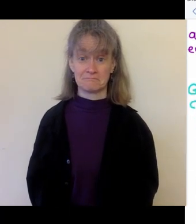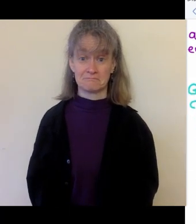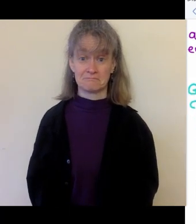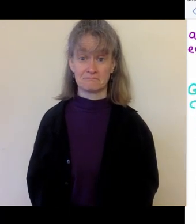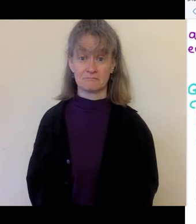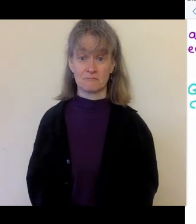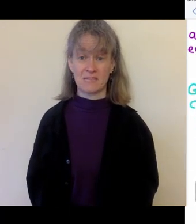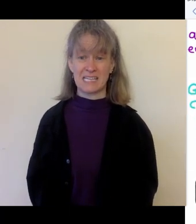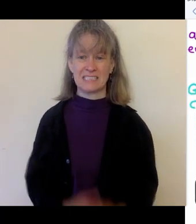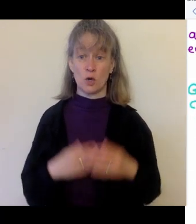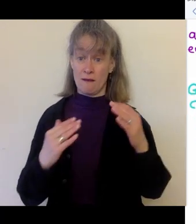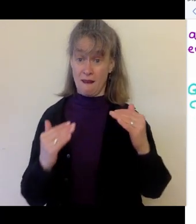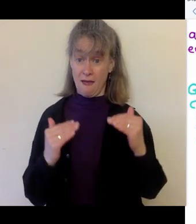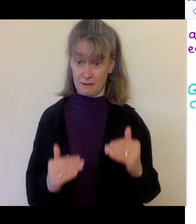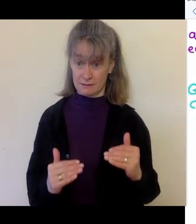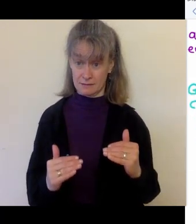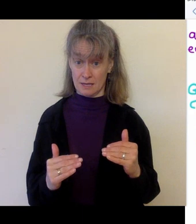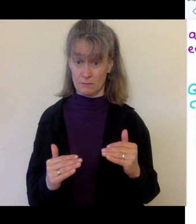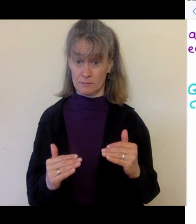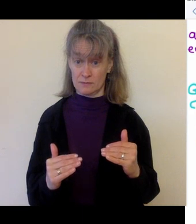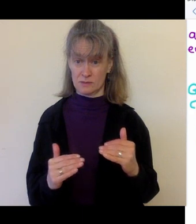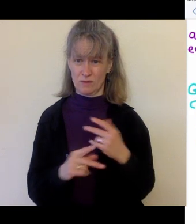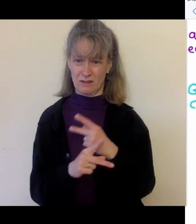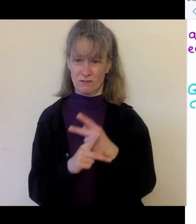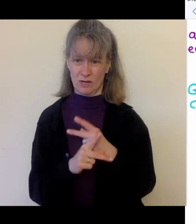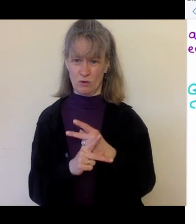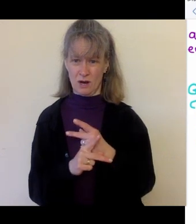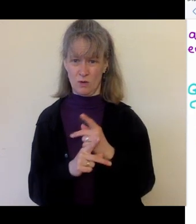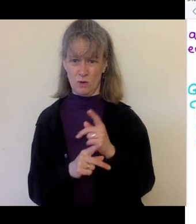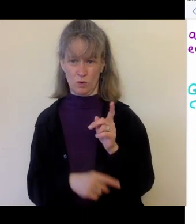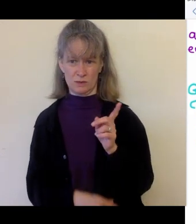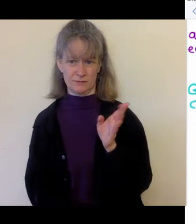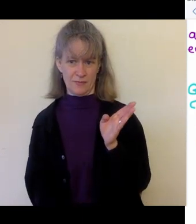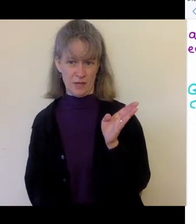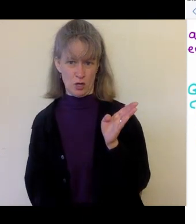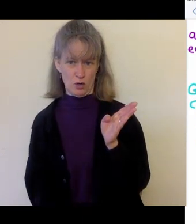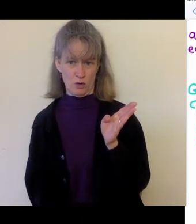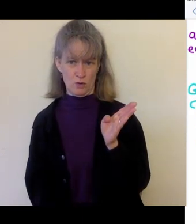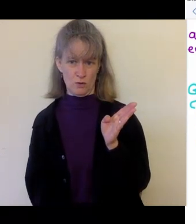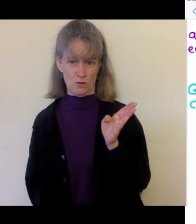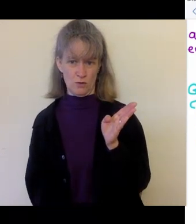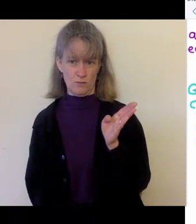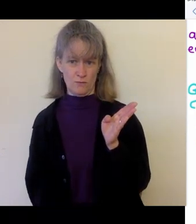Our next step is we have to figure out what goes here